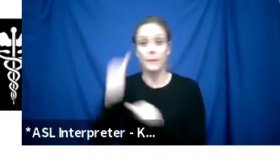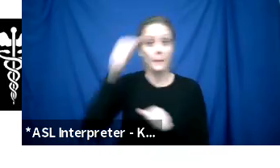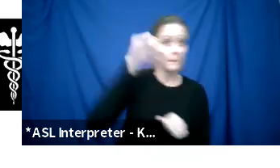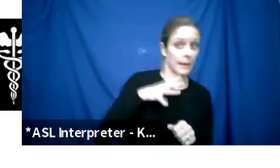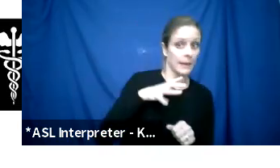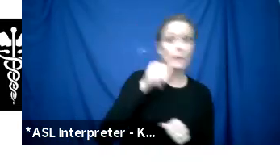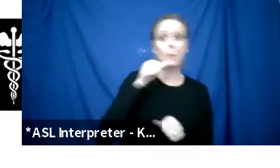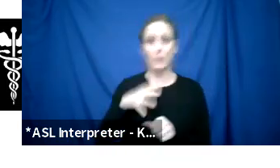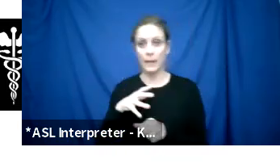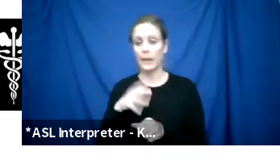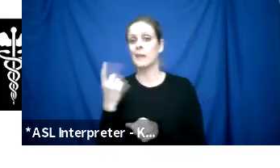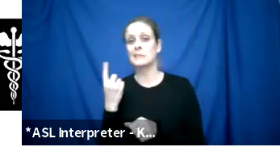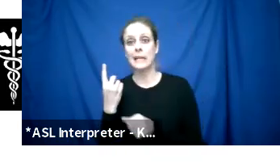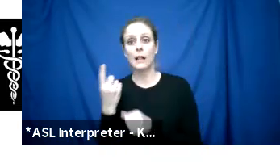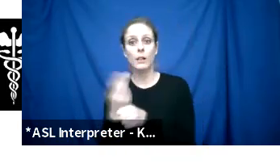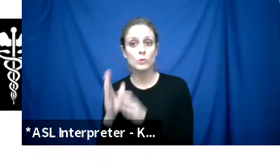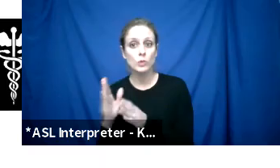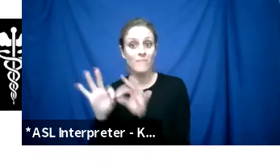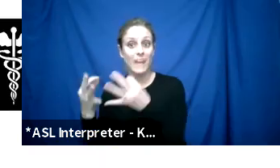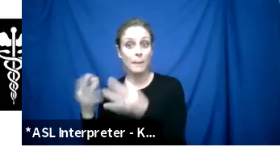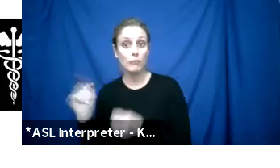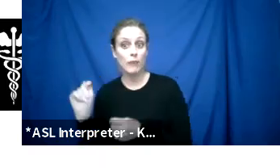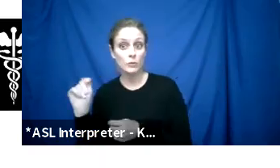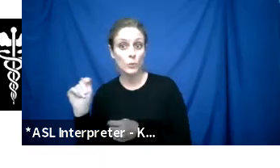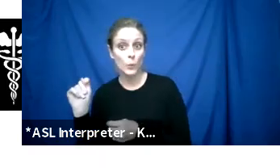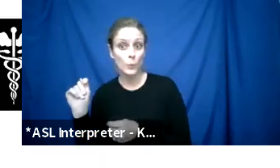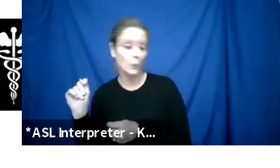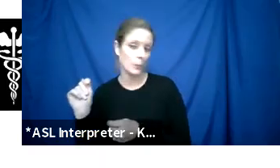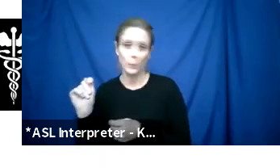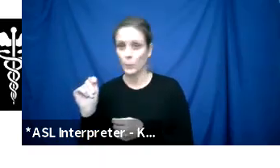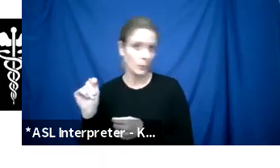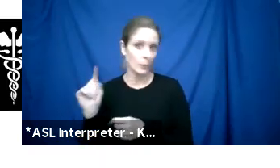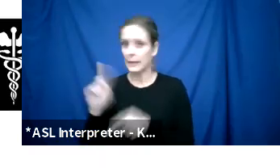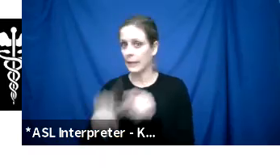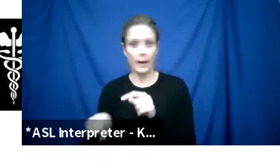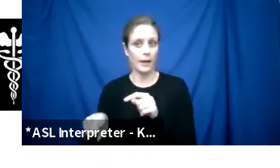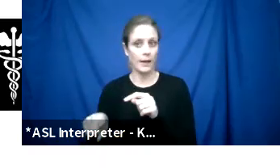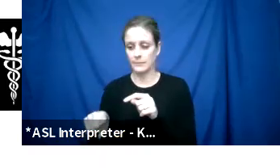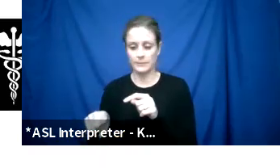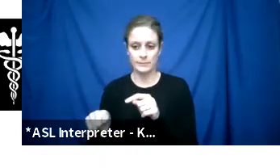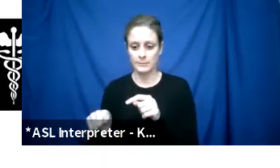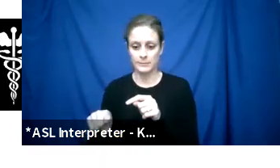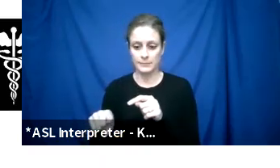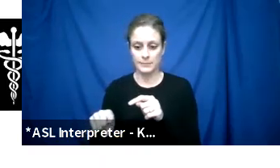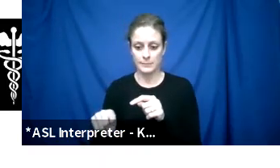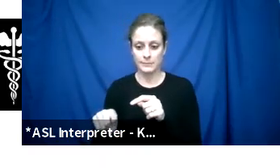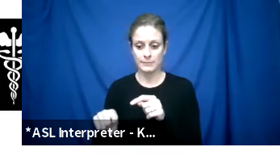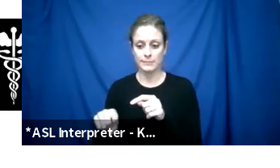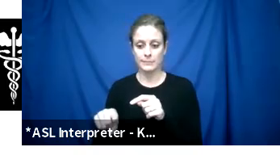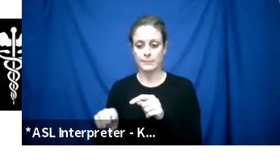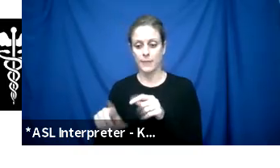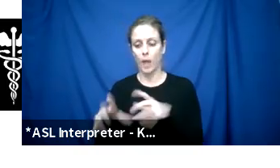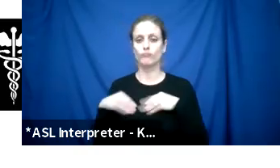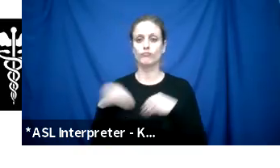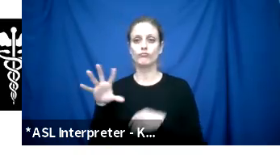single user or family restroom are not permitted to use that exception of 50%. It